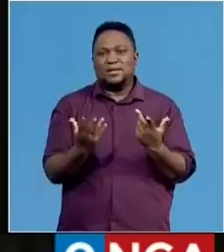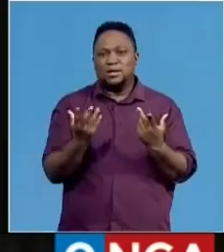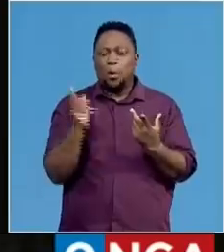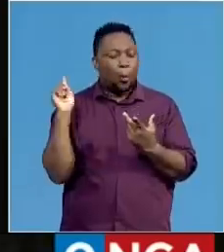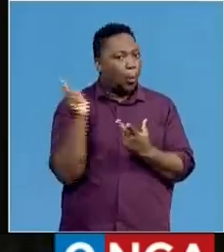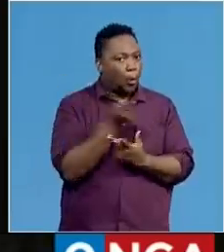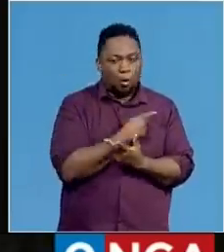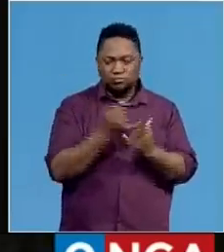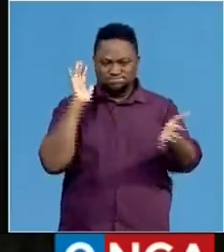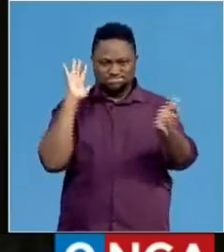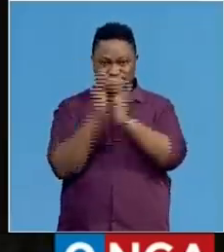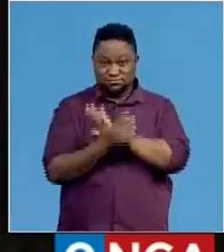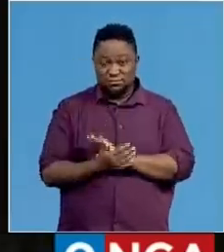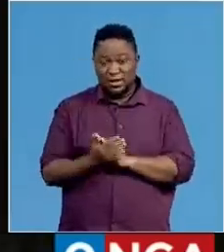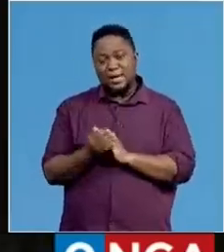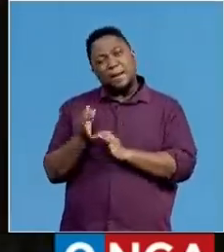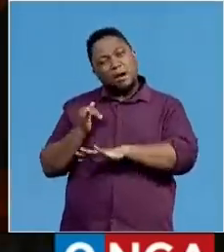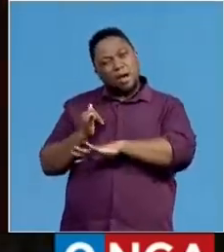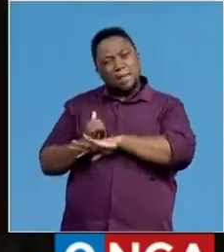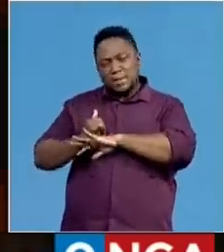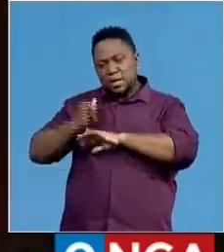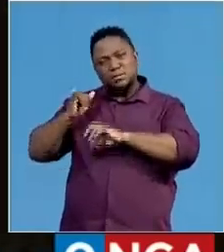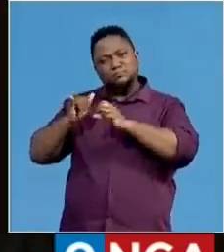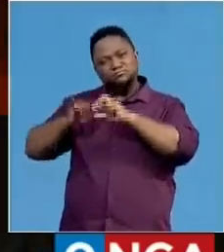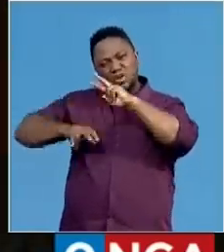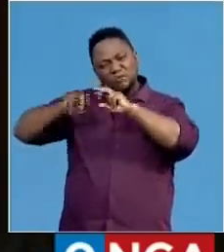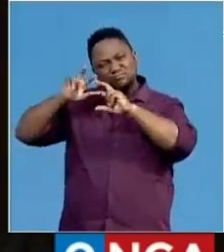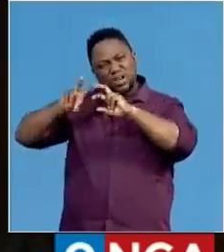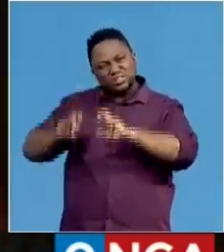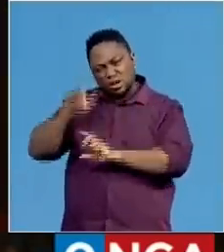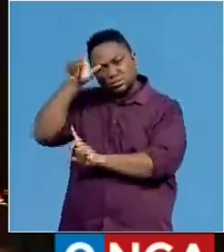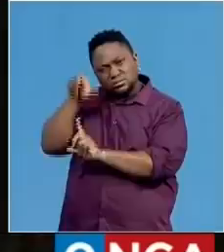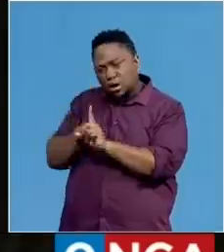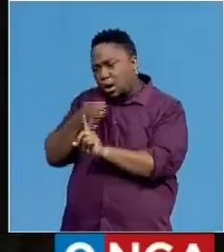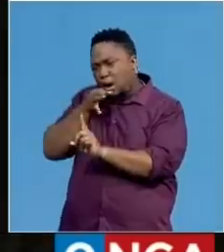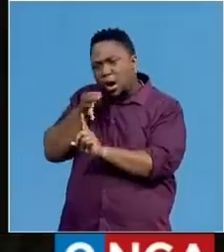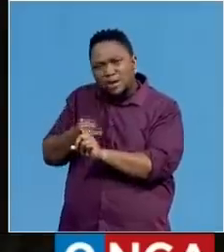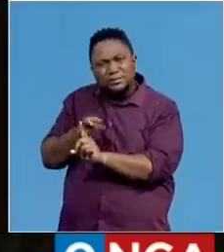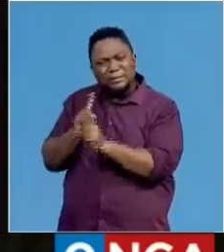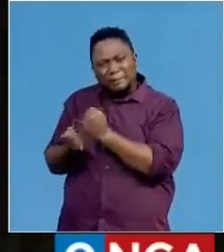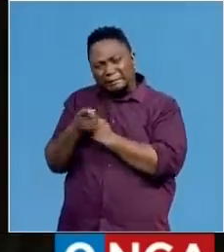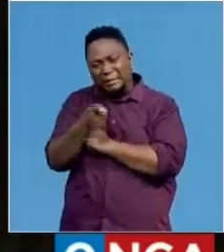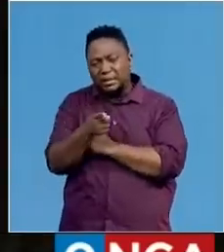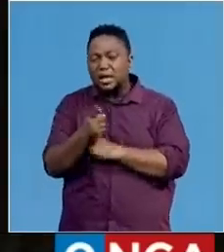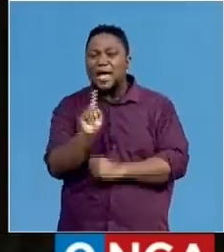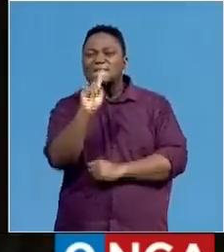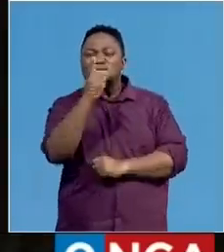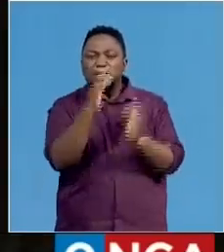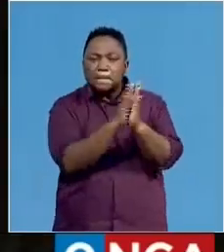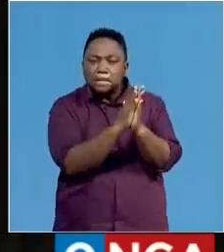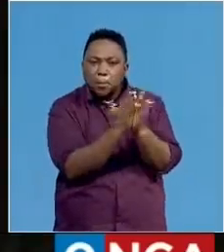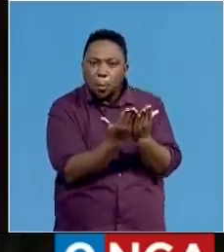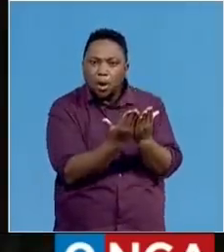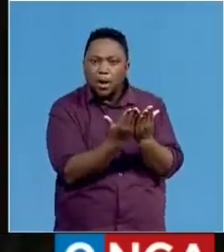a little earlier who's done a lot of work in this library, and she tells me there is, for example, one of the first books ever